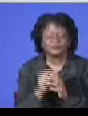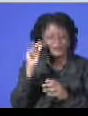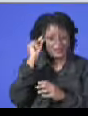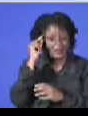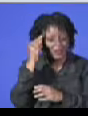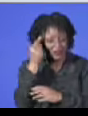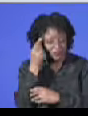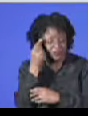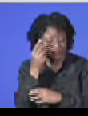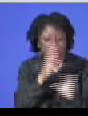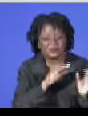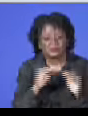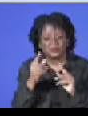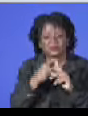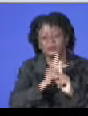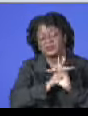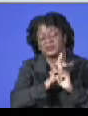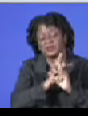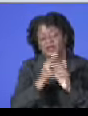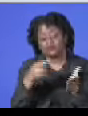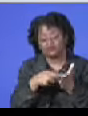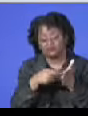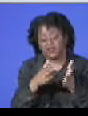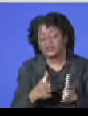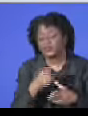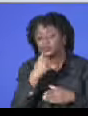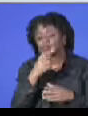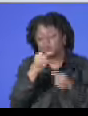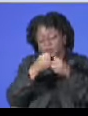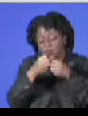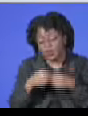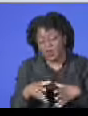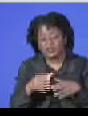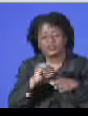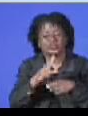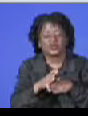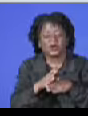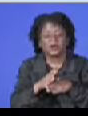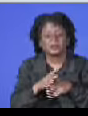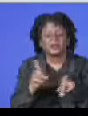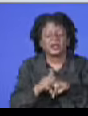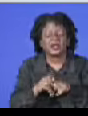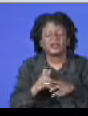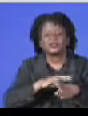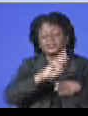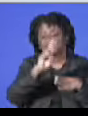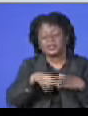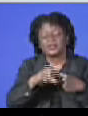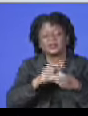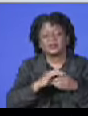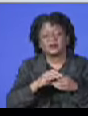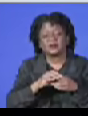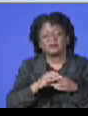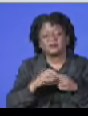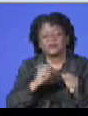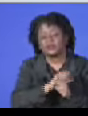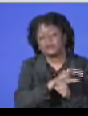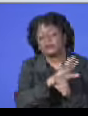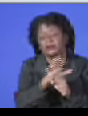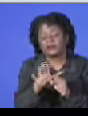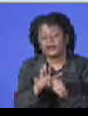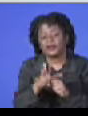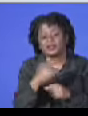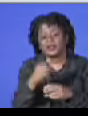The government has moved to protect renters who have lost their jobs as a result of the novel coronavirus outbreak and the